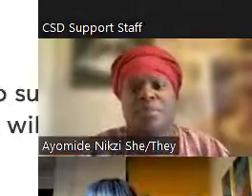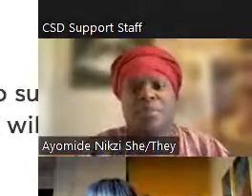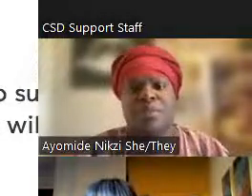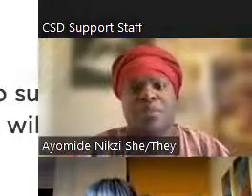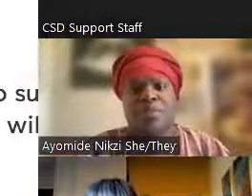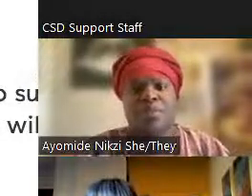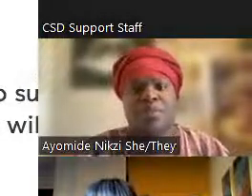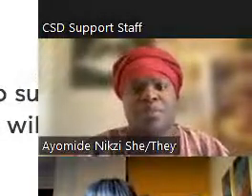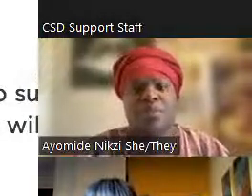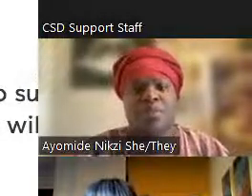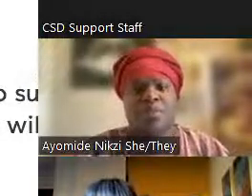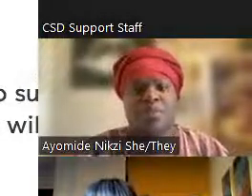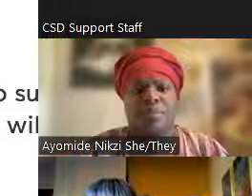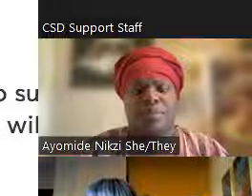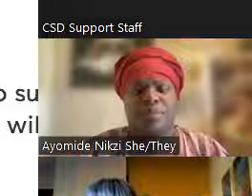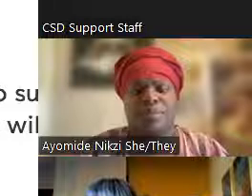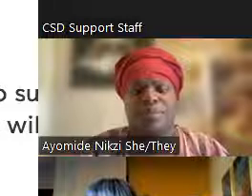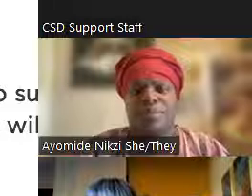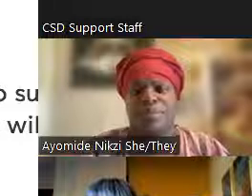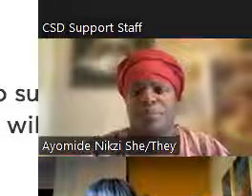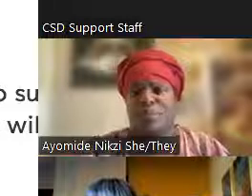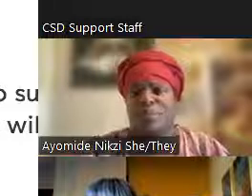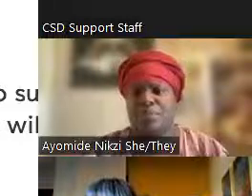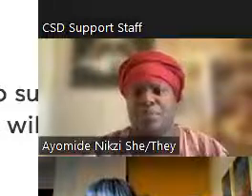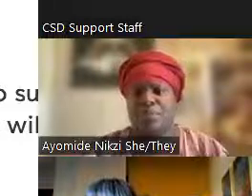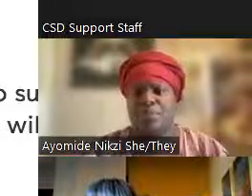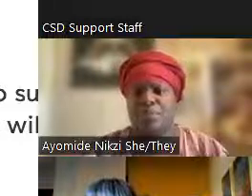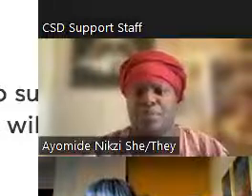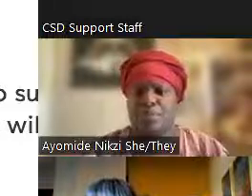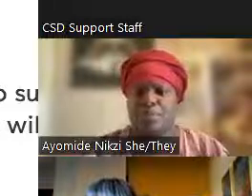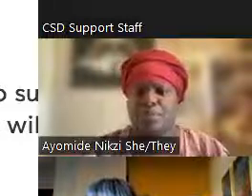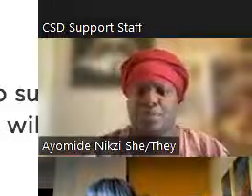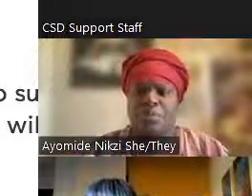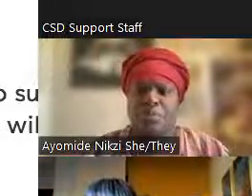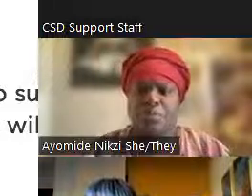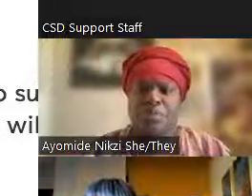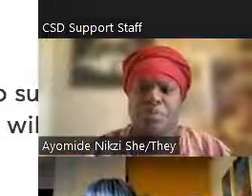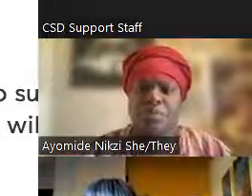to suggest specific changes and additions to the bylaws.